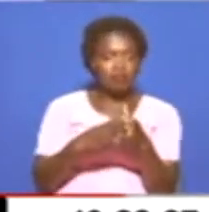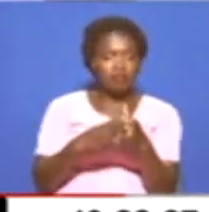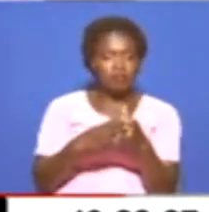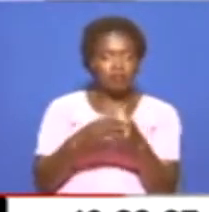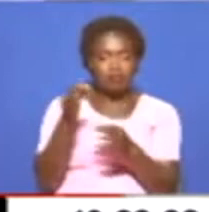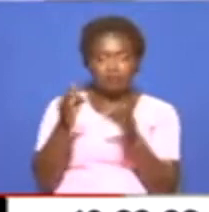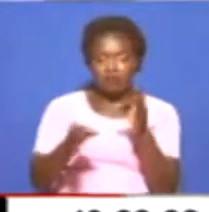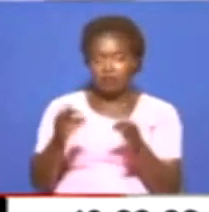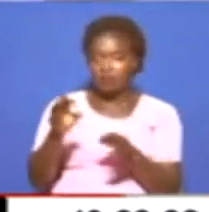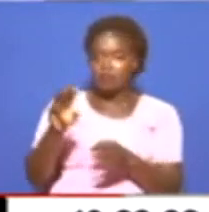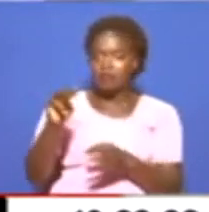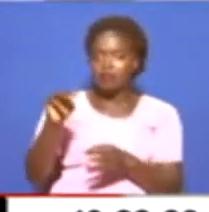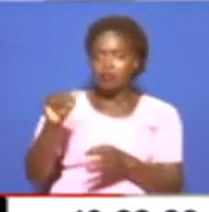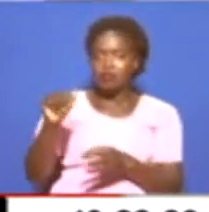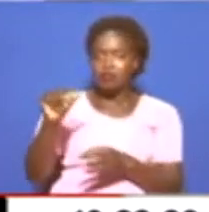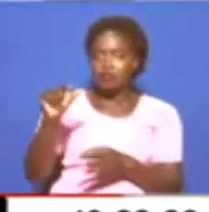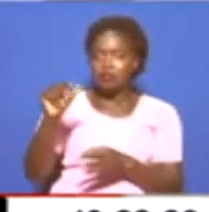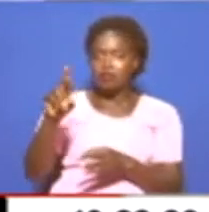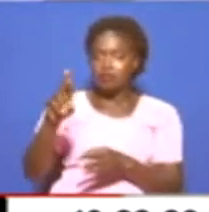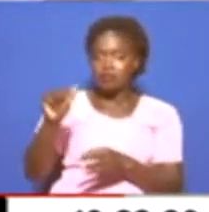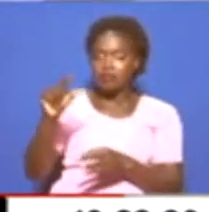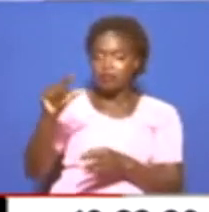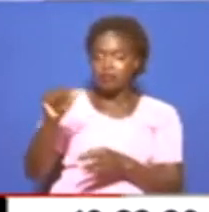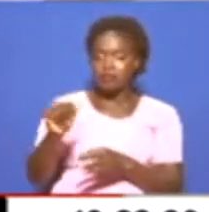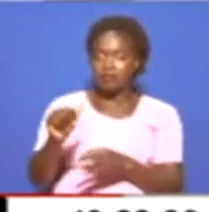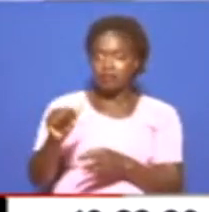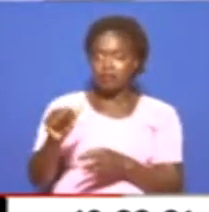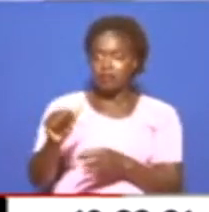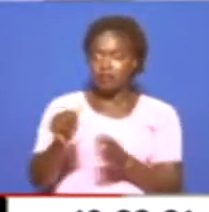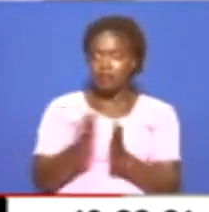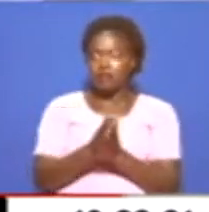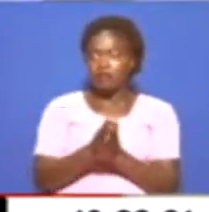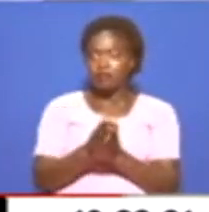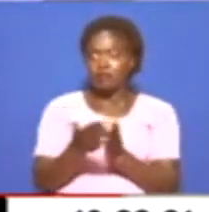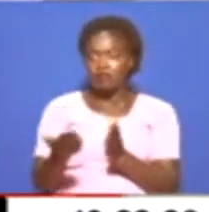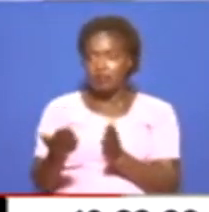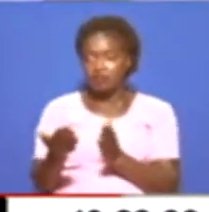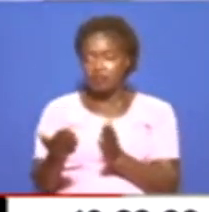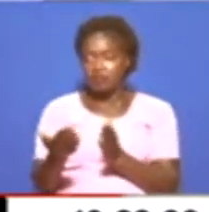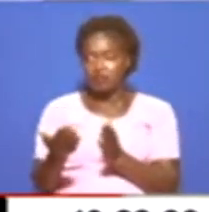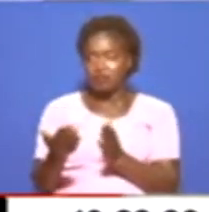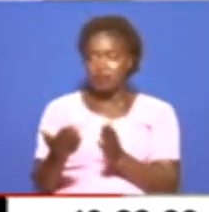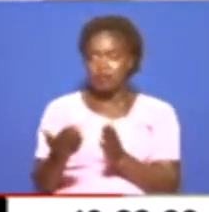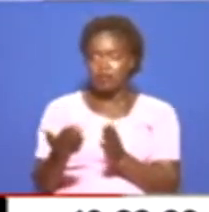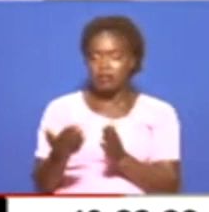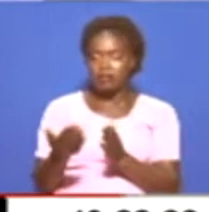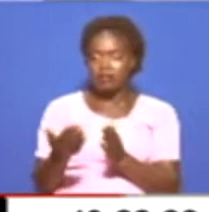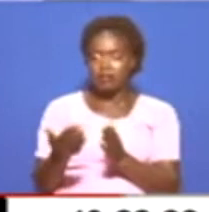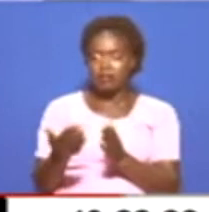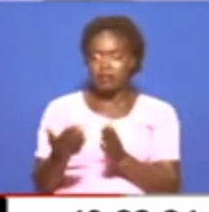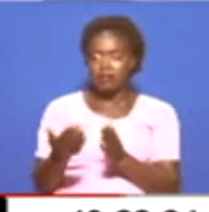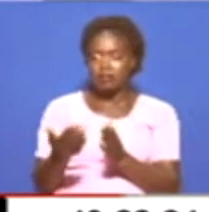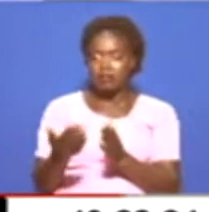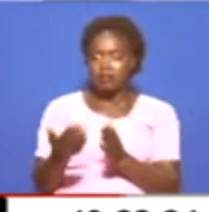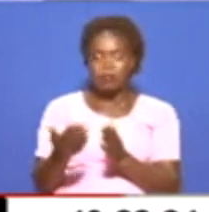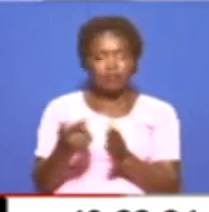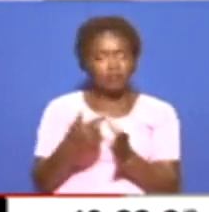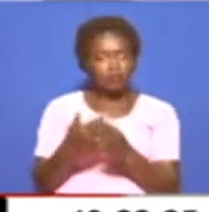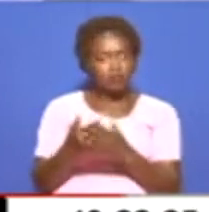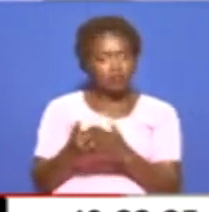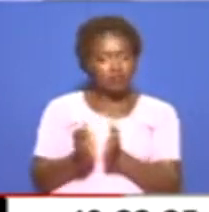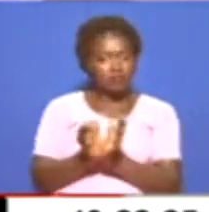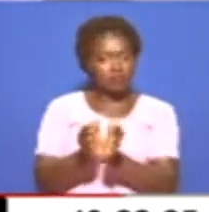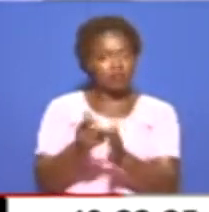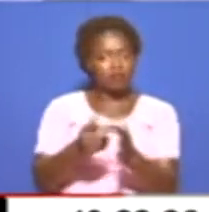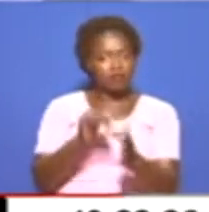and the other Supreme Court judges, with a dissenting opinion, of course, of Lady Justice Njoki, then there was a push from the